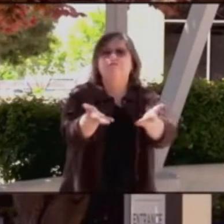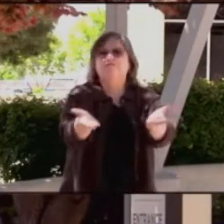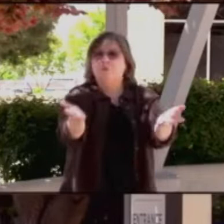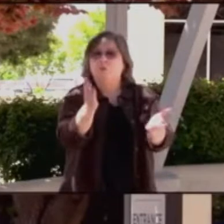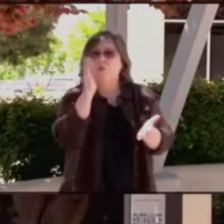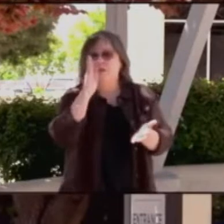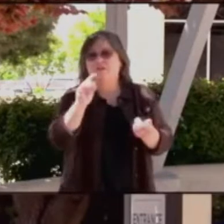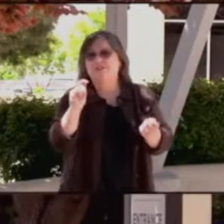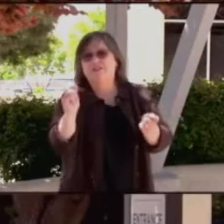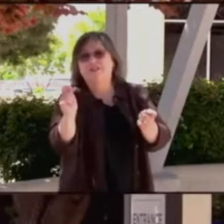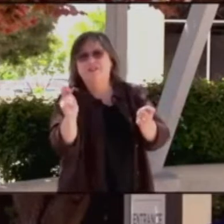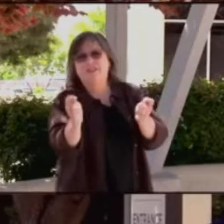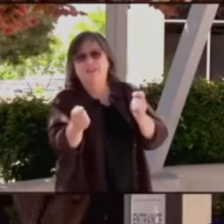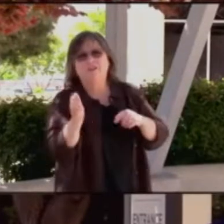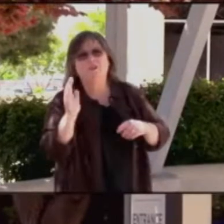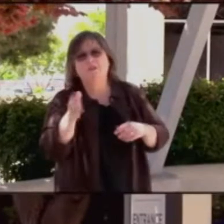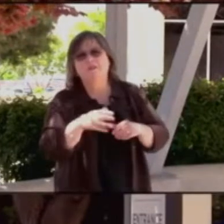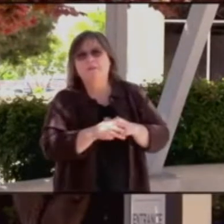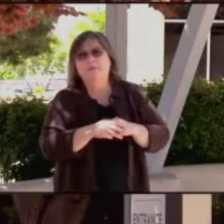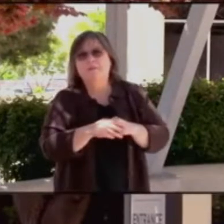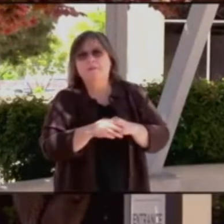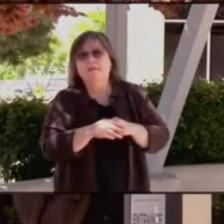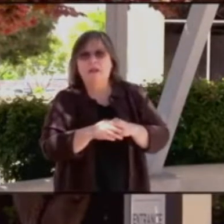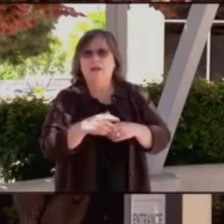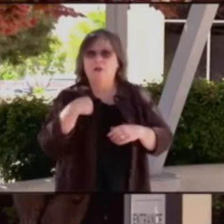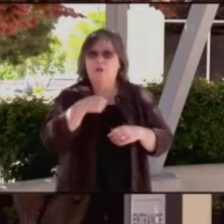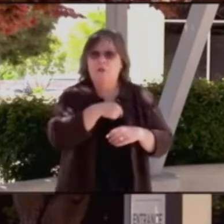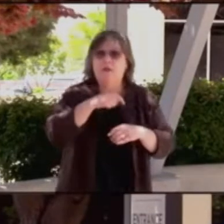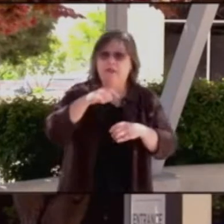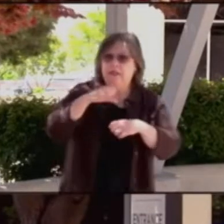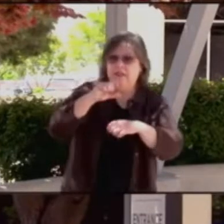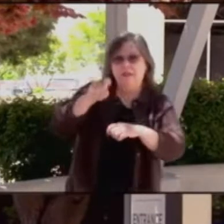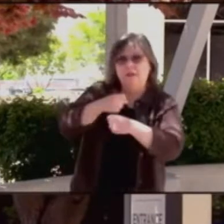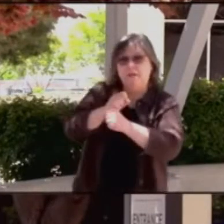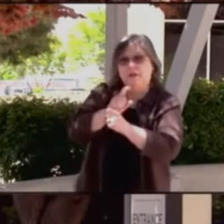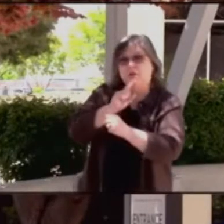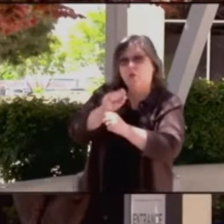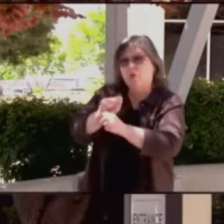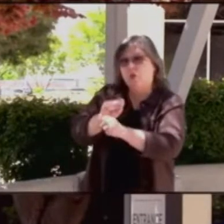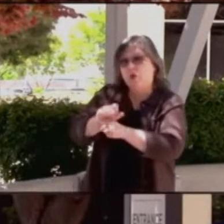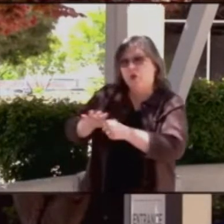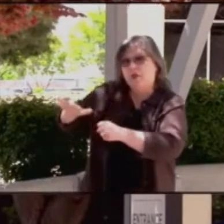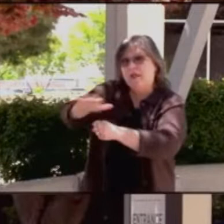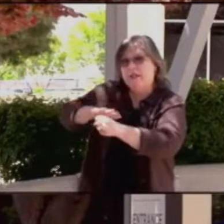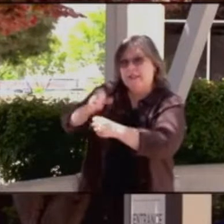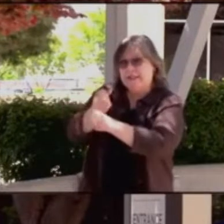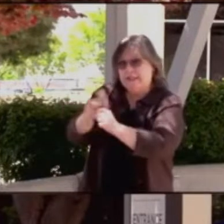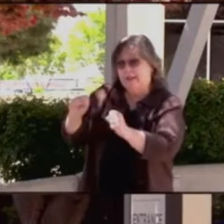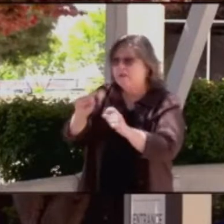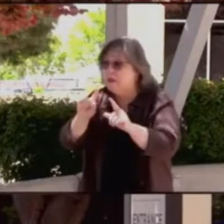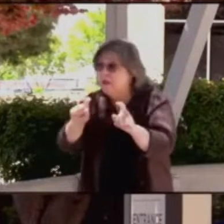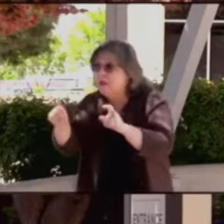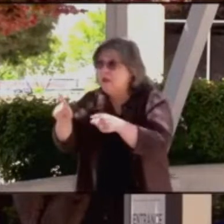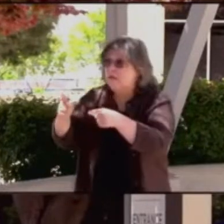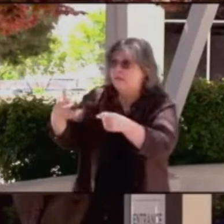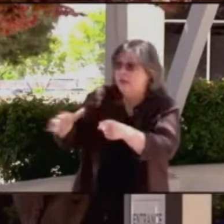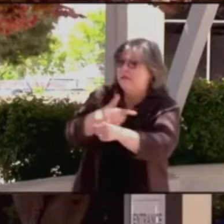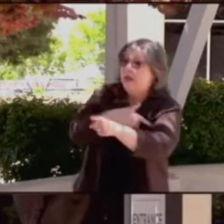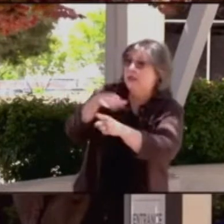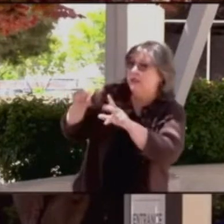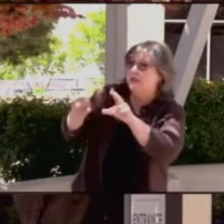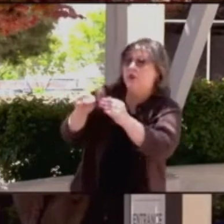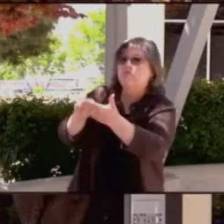while employers determine the vaccination status of their workers and while we continue to get even more of our